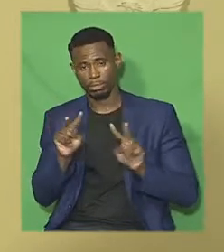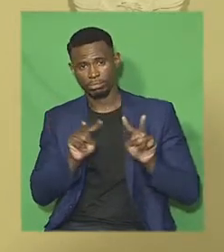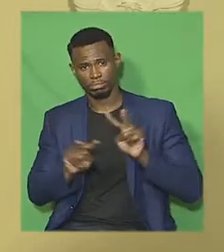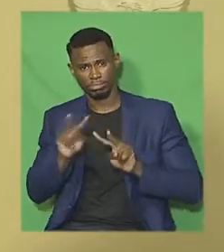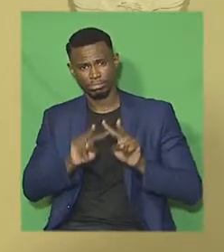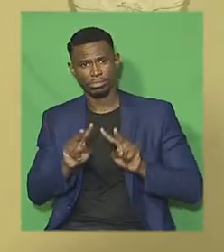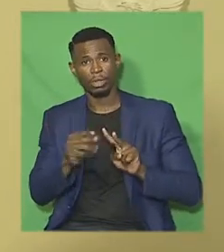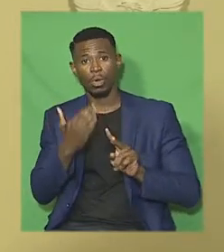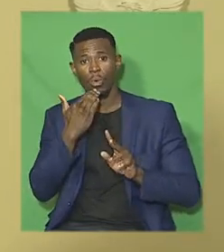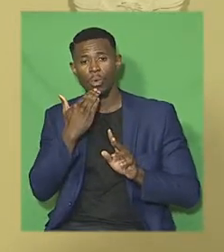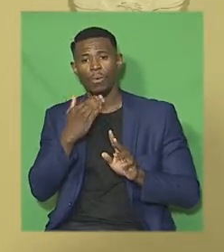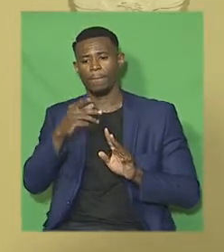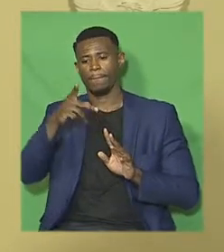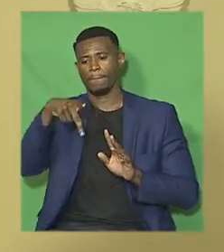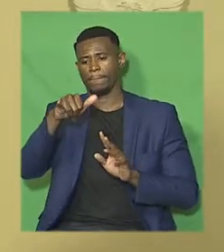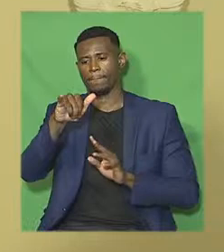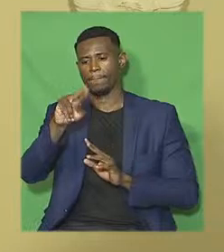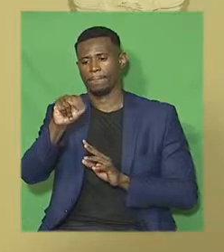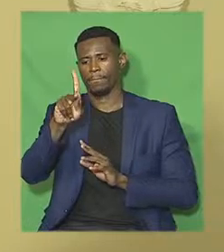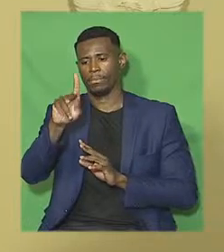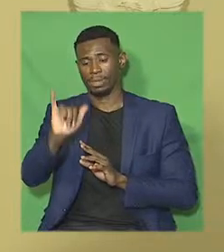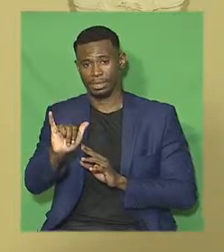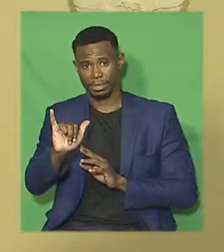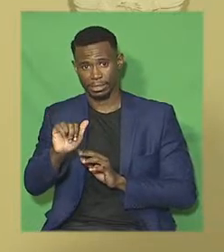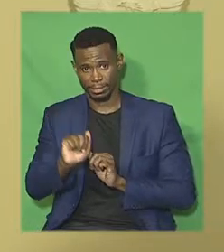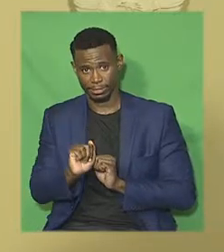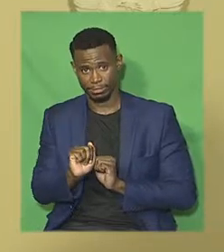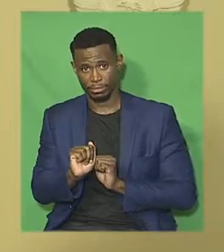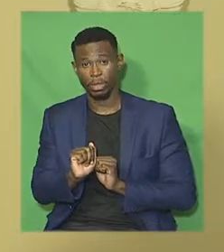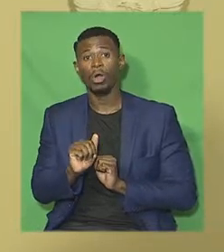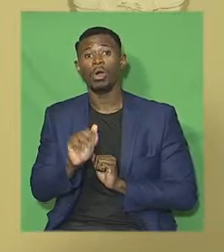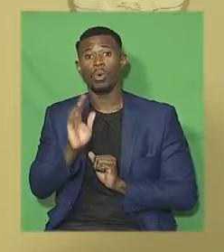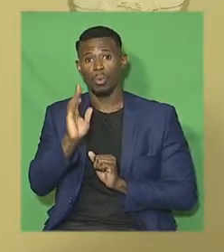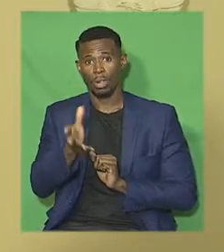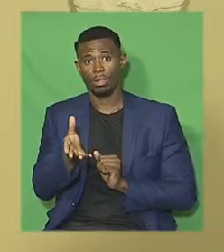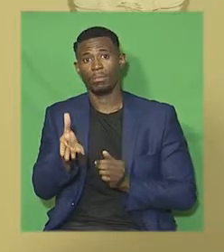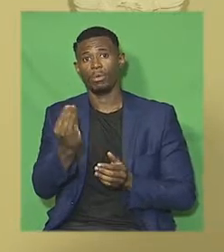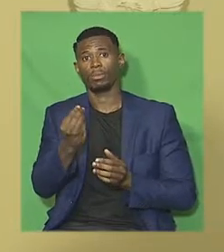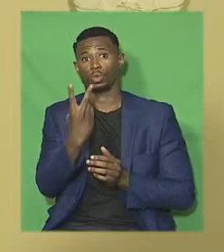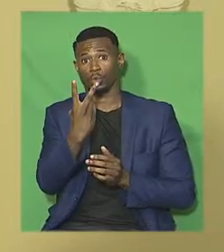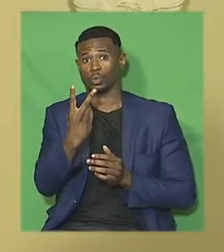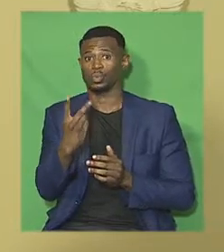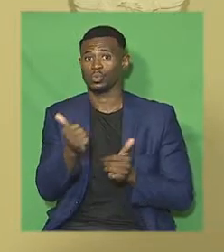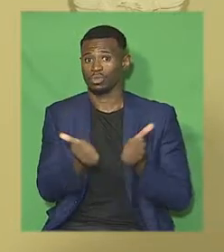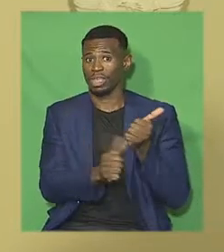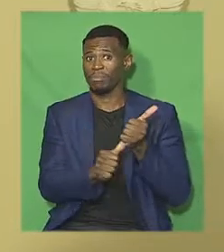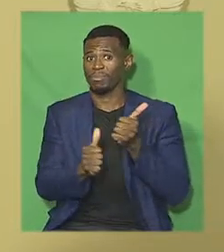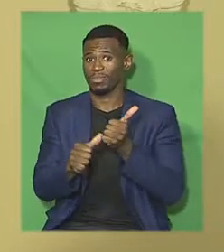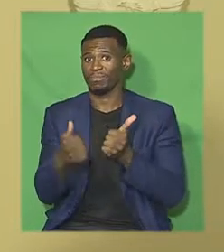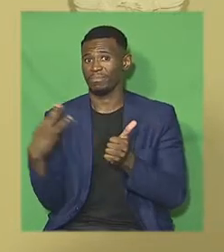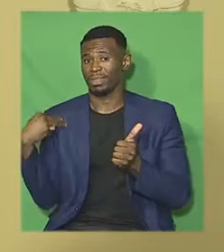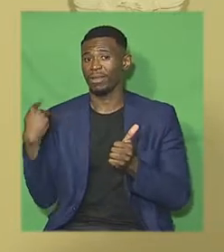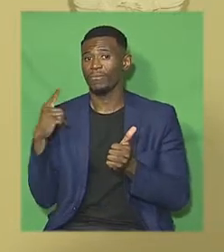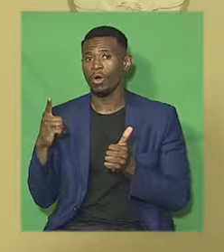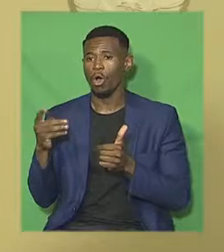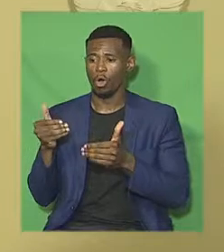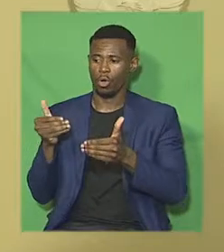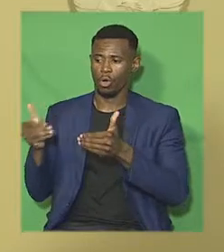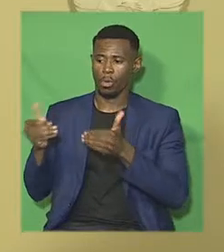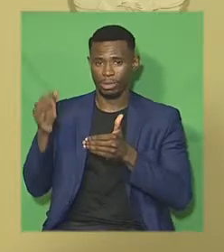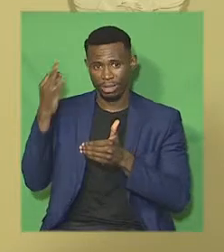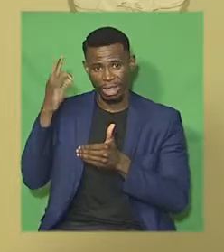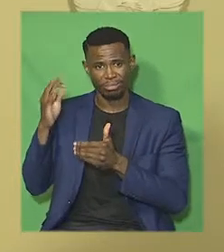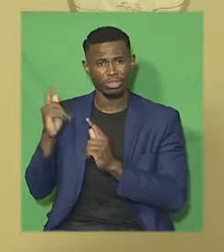Ms. Pinky Kekan. There will be 2 Deputy Ministers for Corporate Governance and